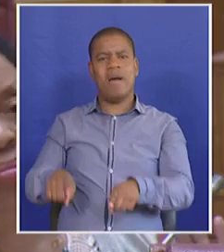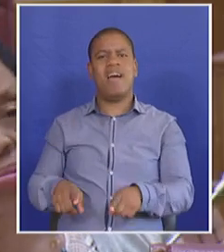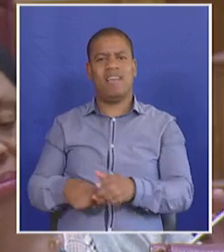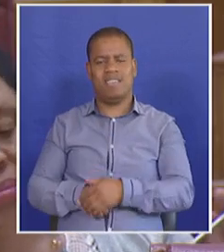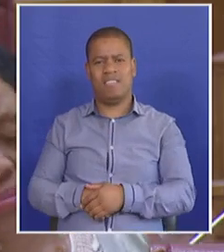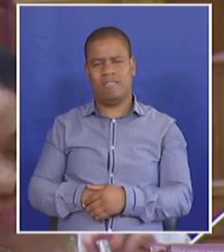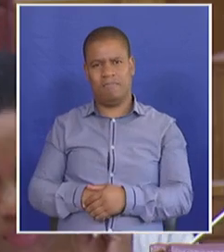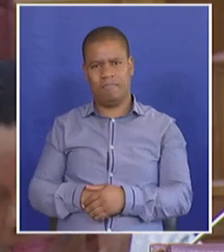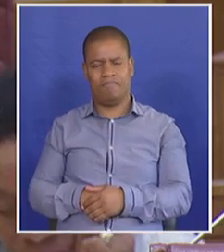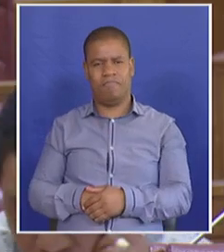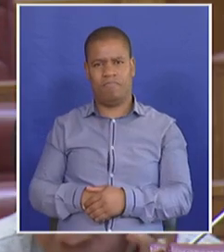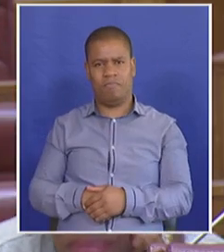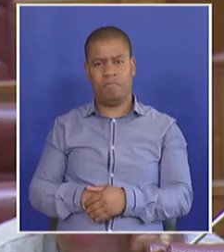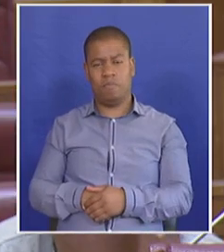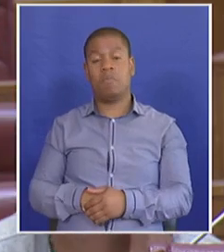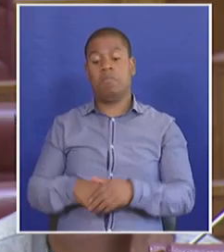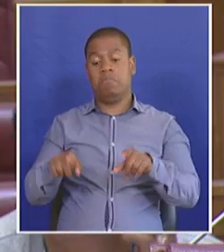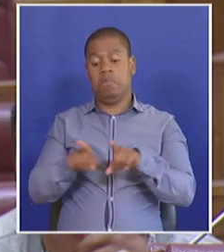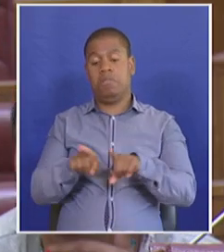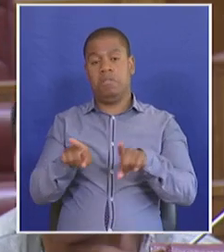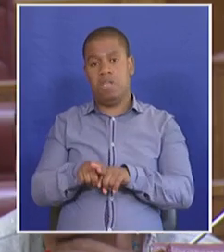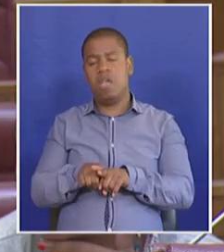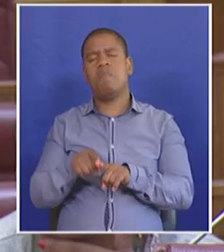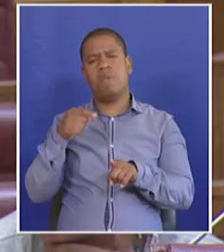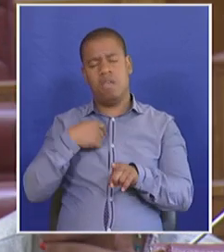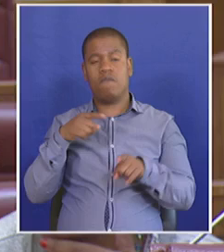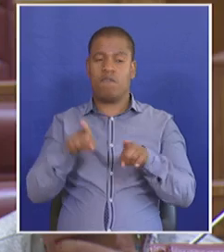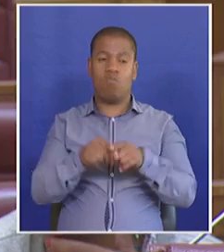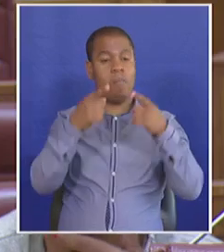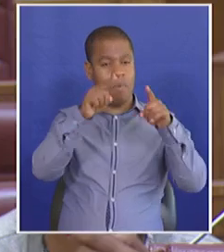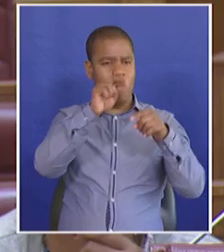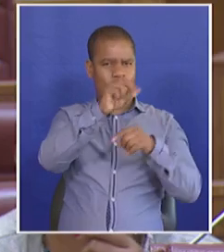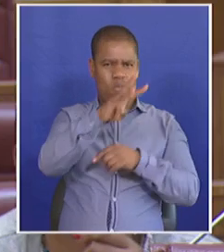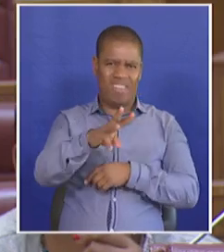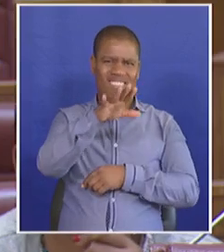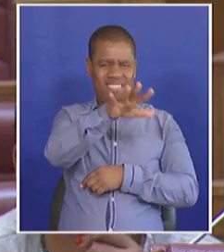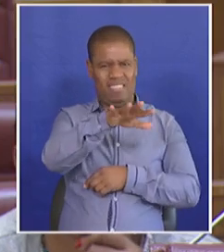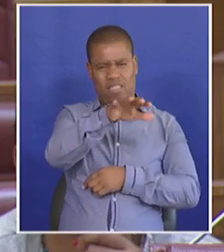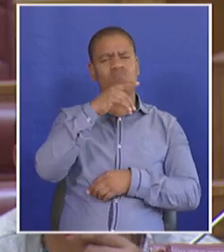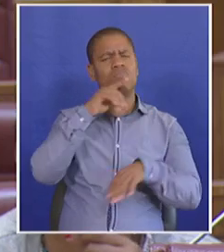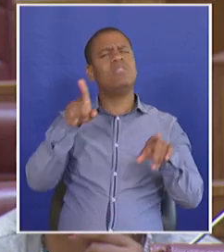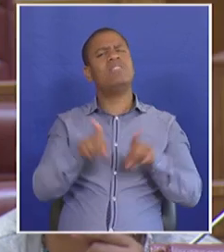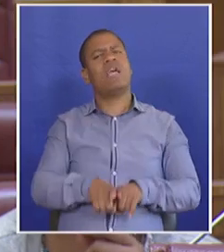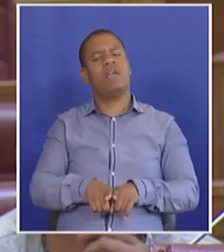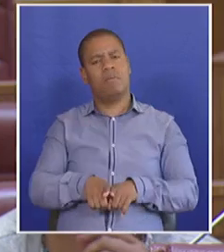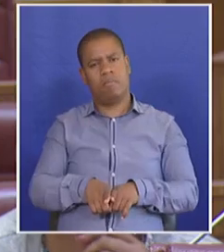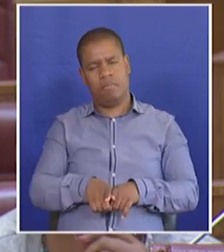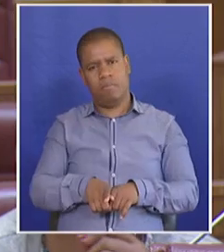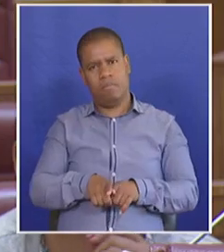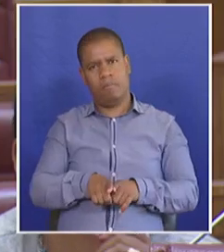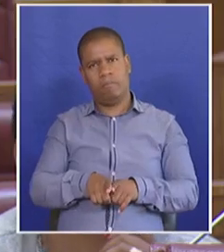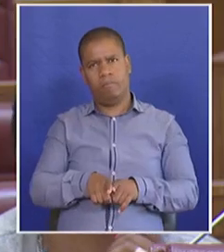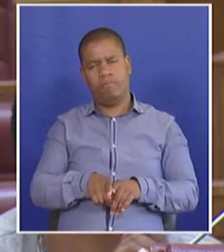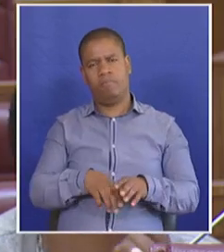forth. It's the same thing whether I take you to the northwest, Honorable Chair, you'll also come across a similar sort